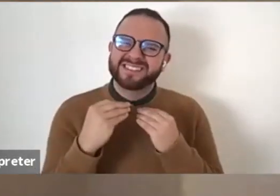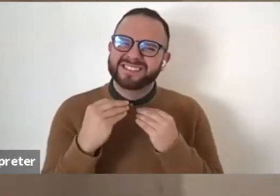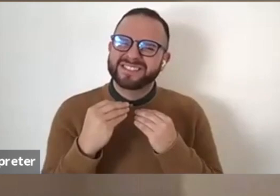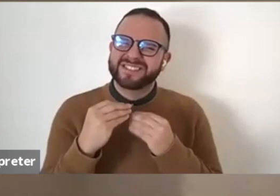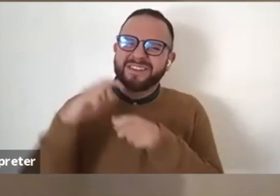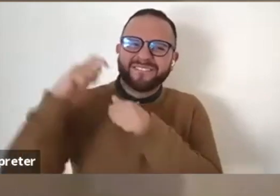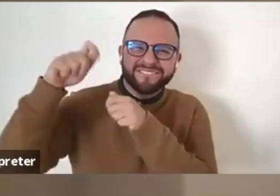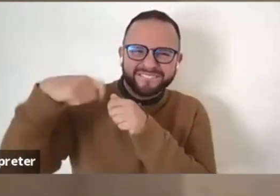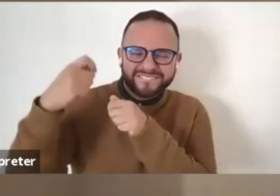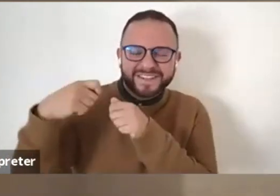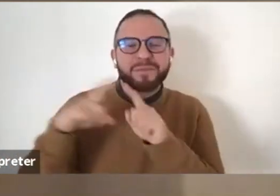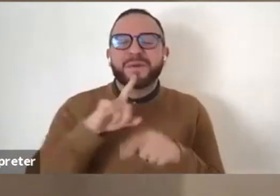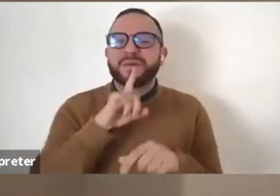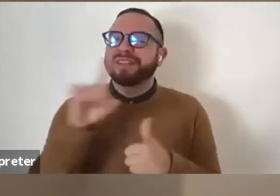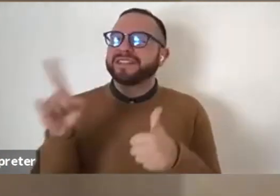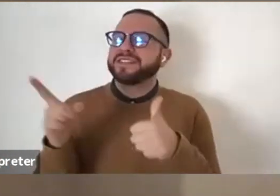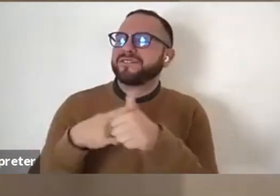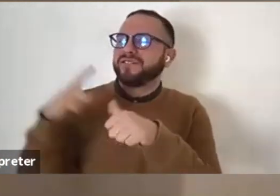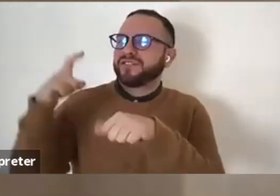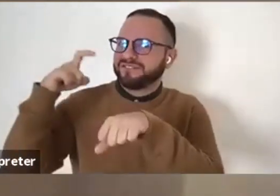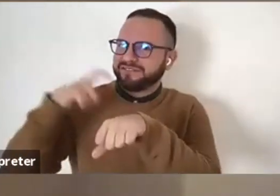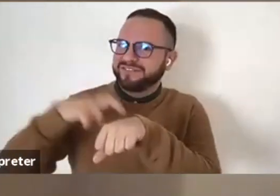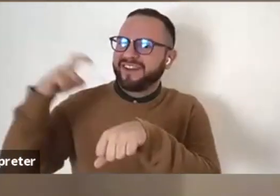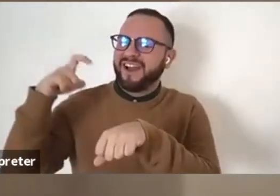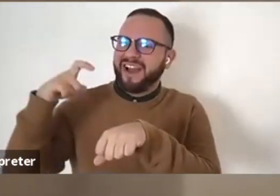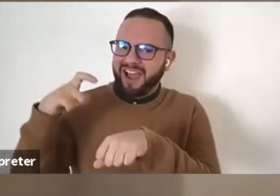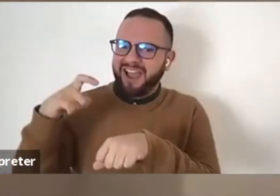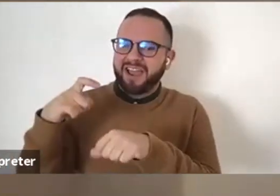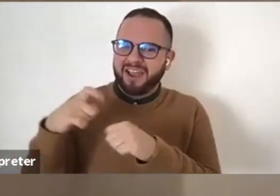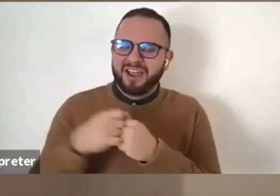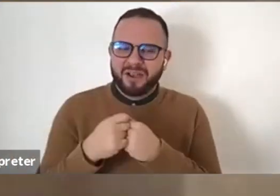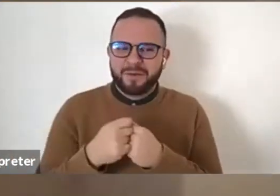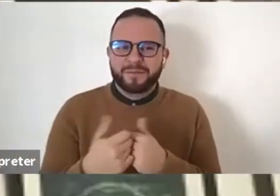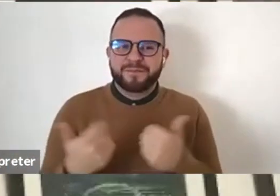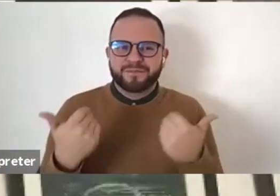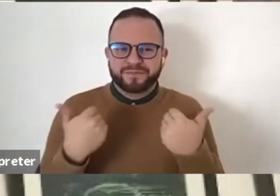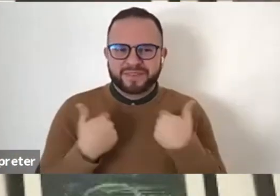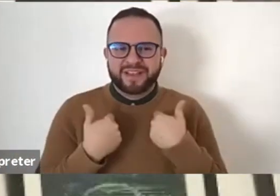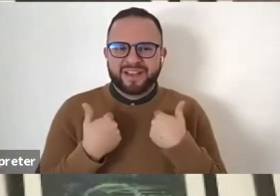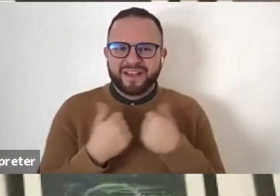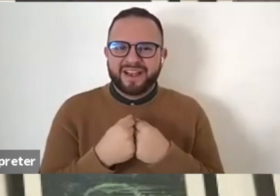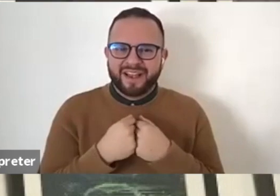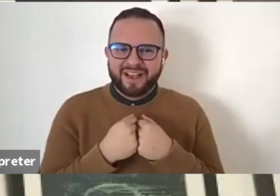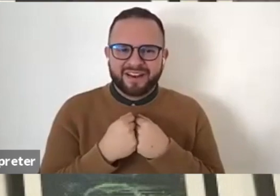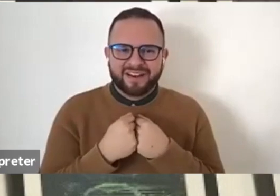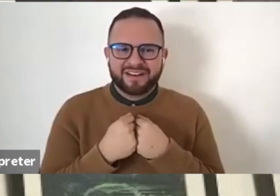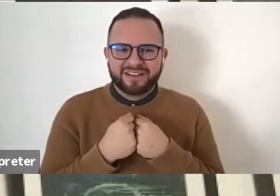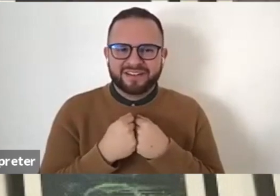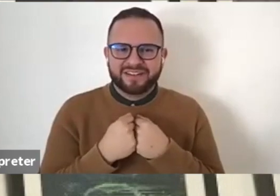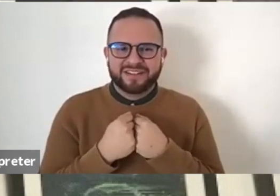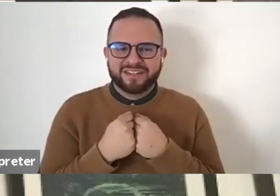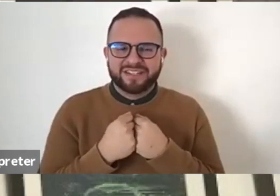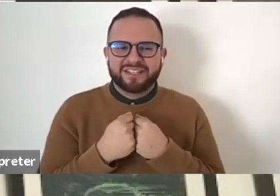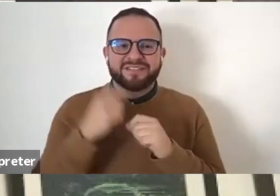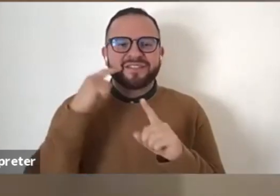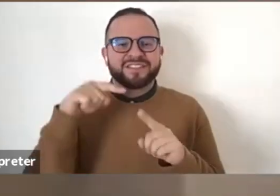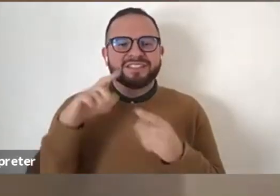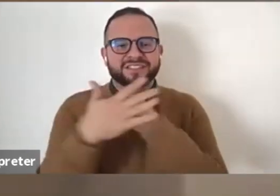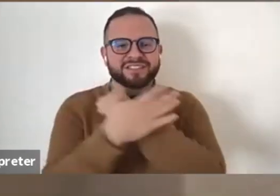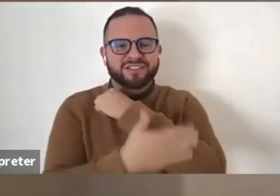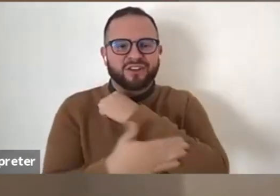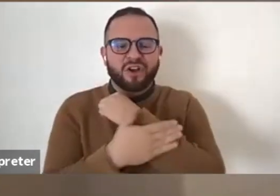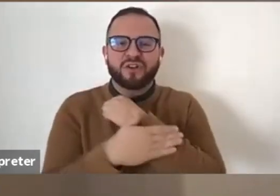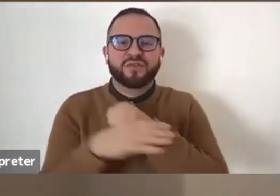actually first time I have this privilege to represent the country in the Oscar